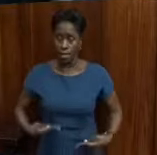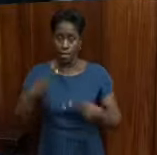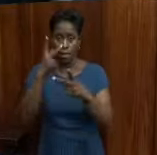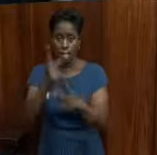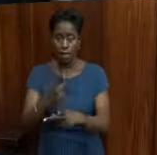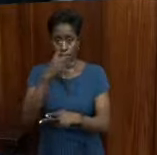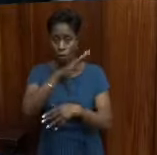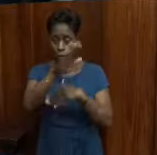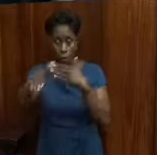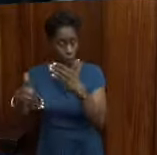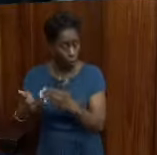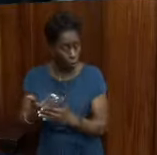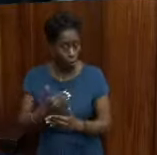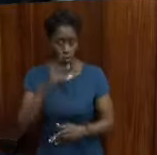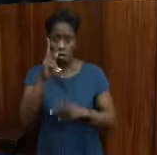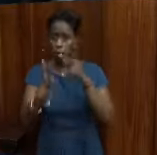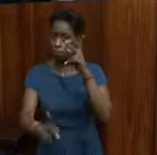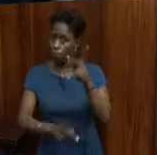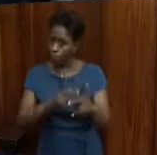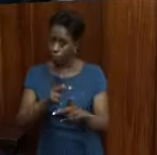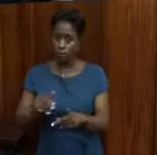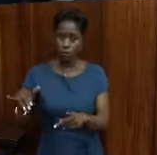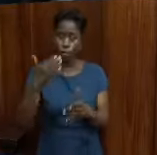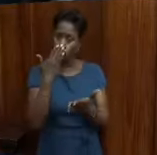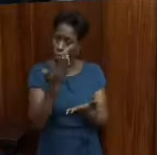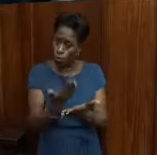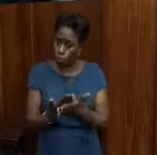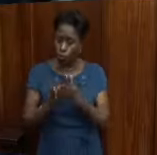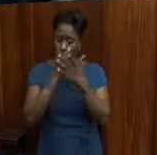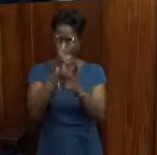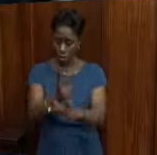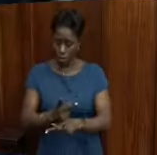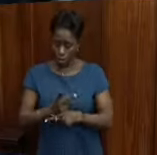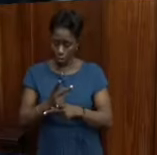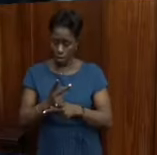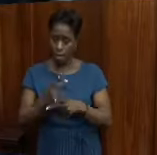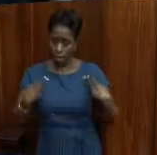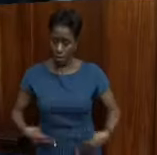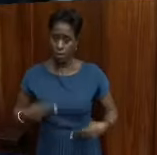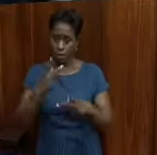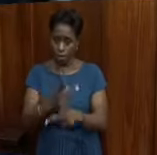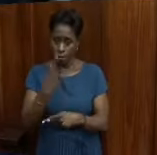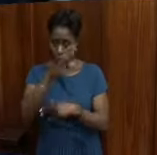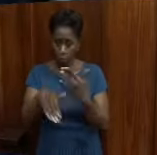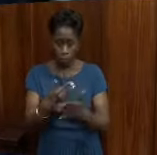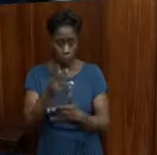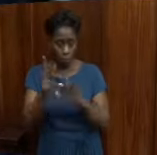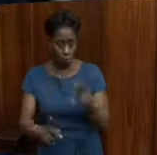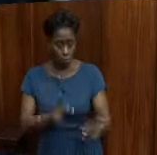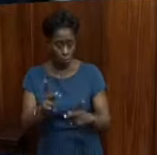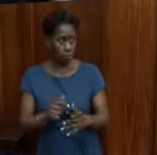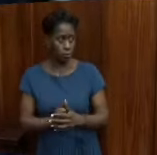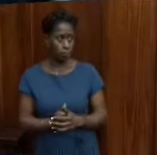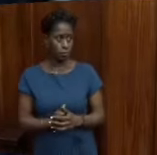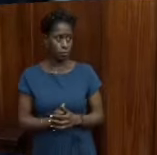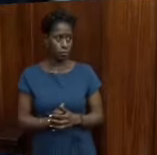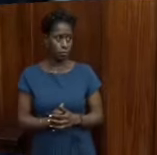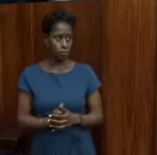the delivery of care. A universal healthcare program will be established within the Ministry of